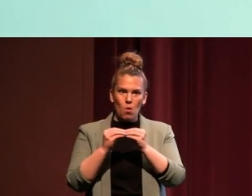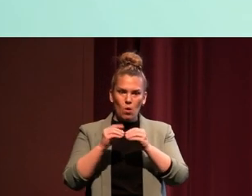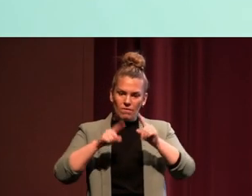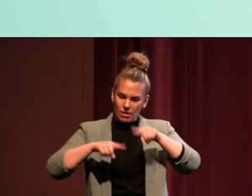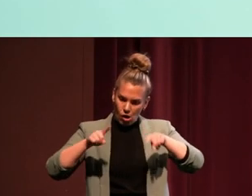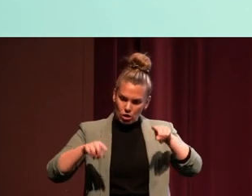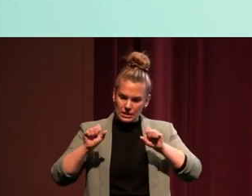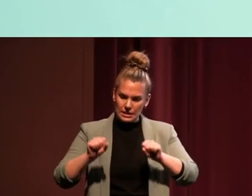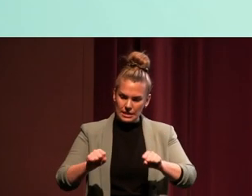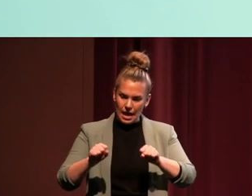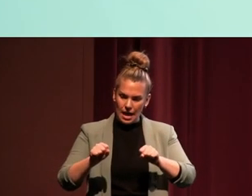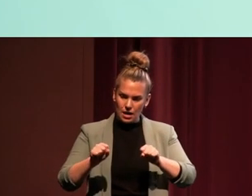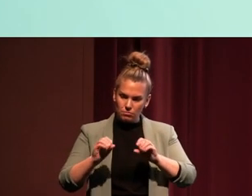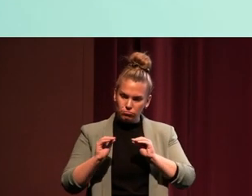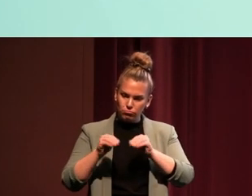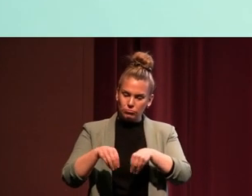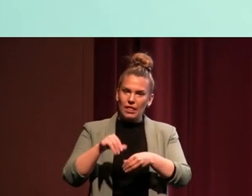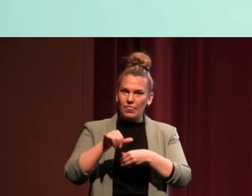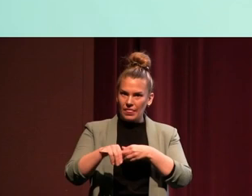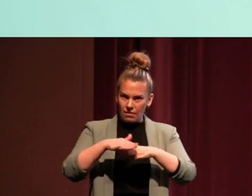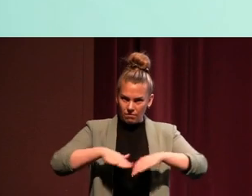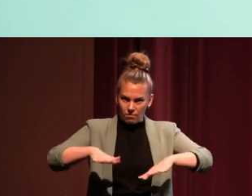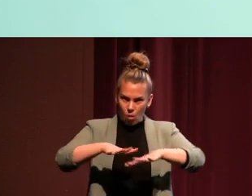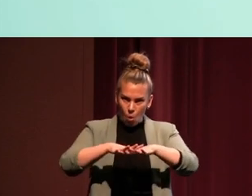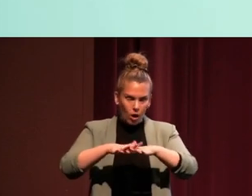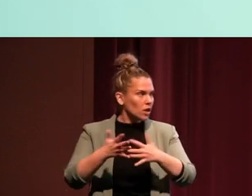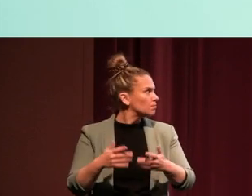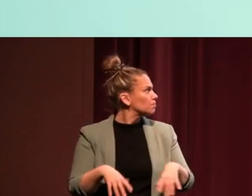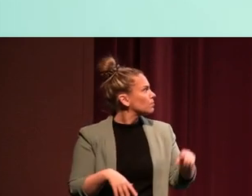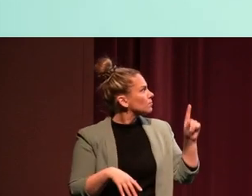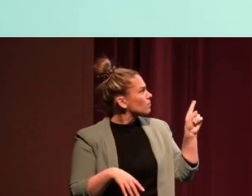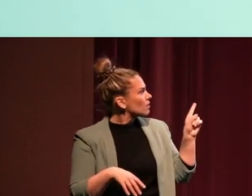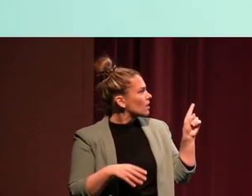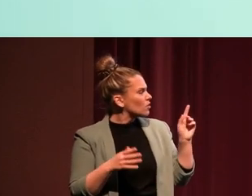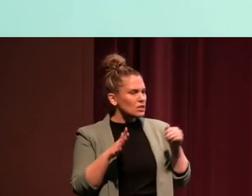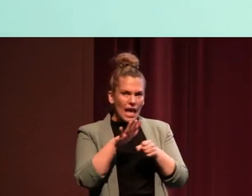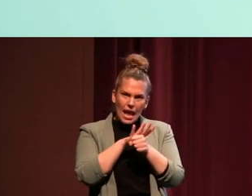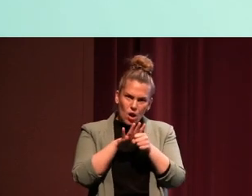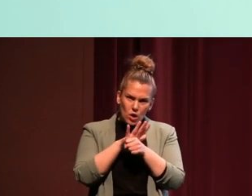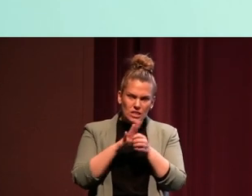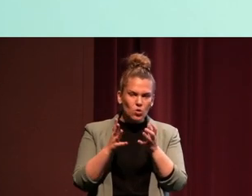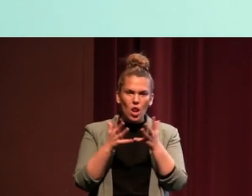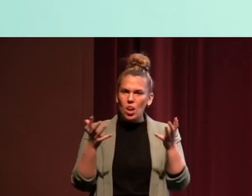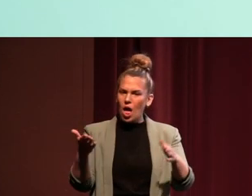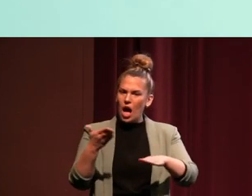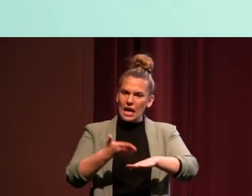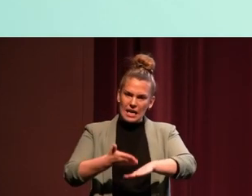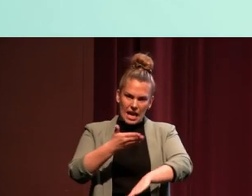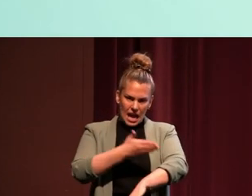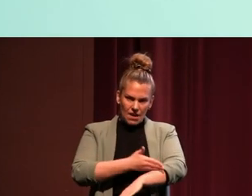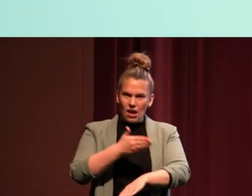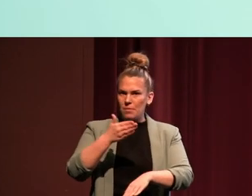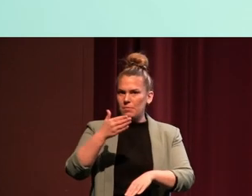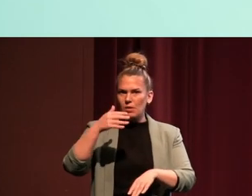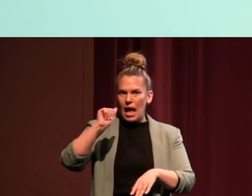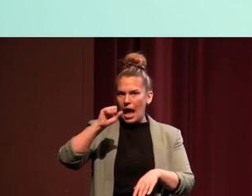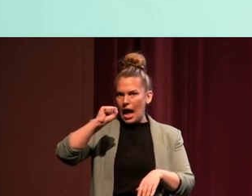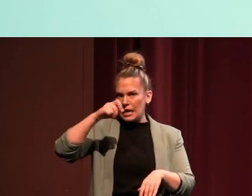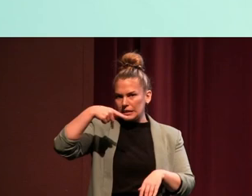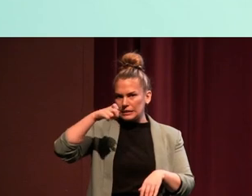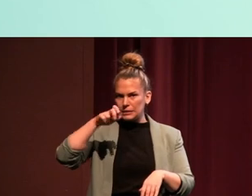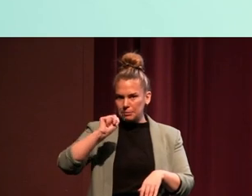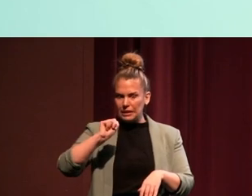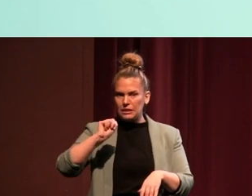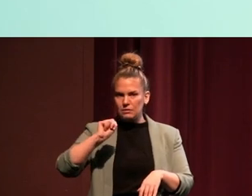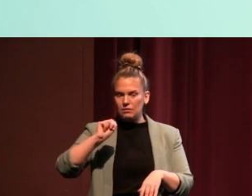There's indications that we're significantly enhancing aspen habitat. Aspen is one of